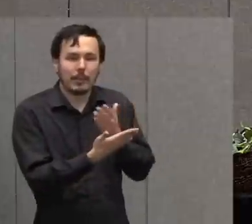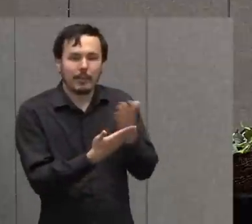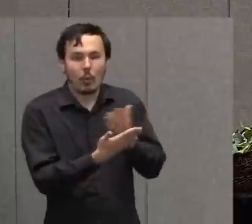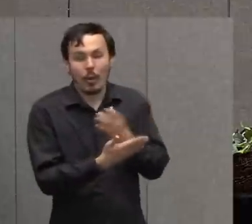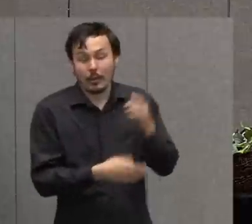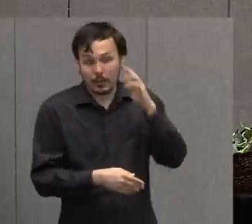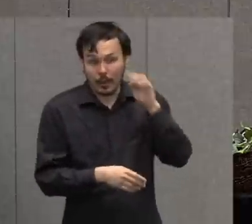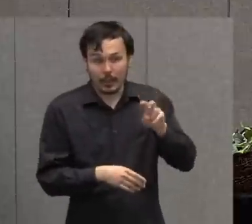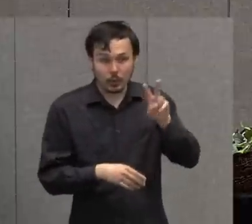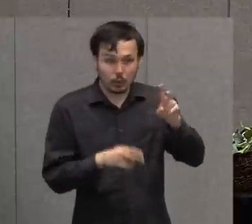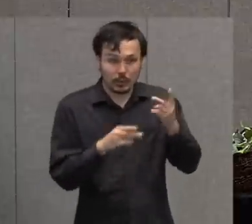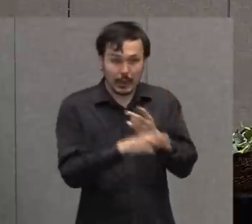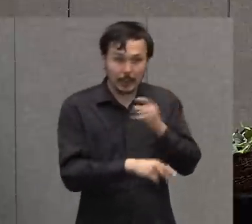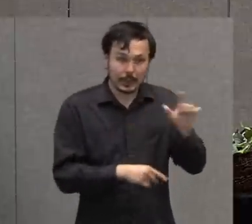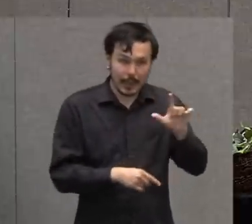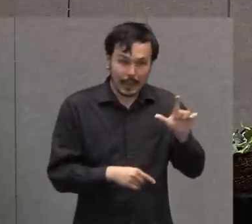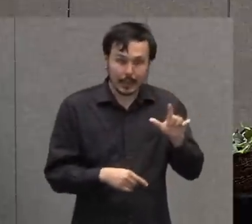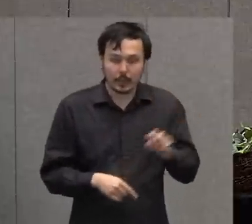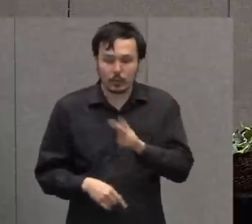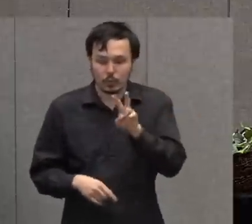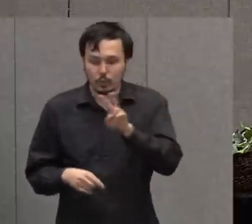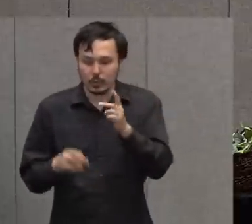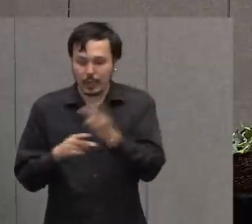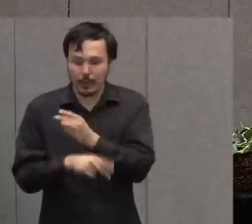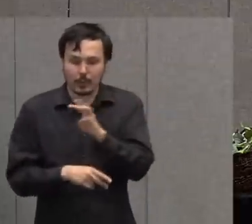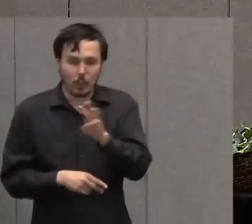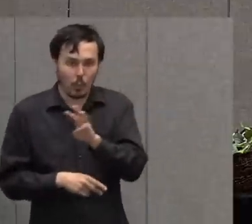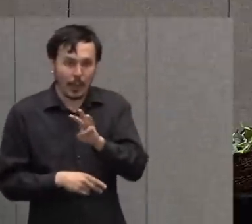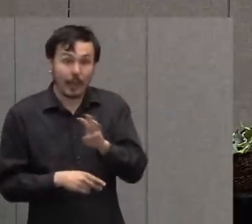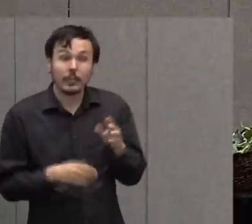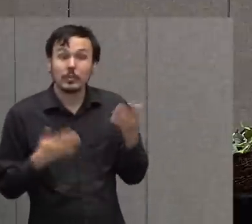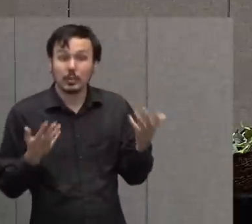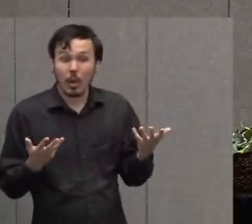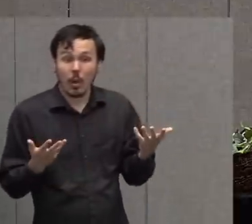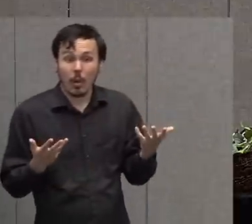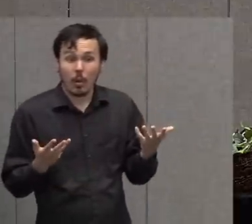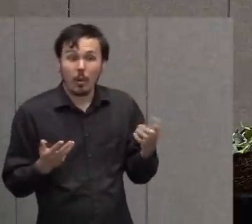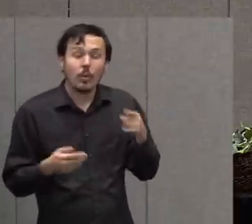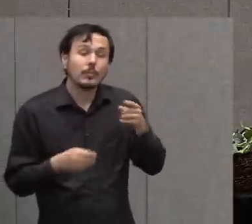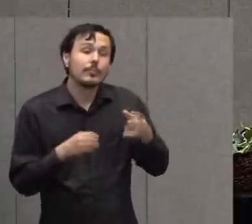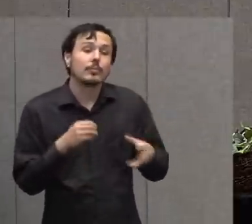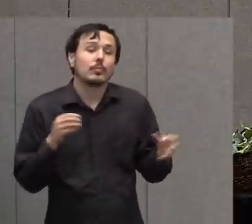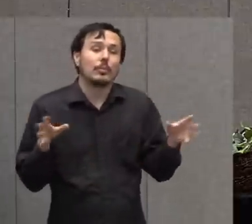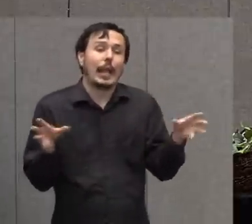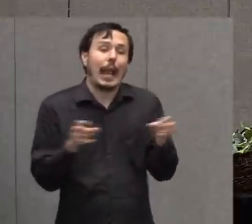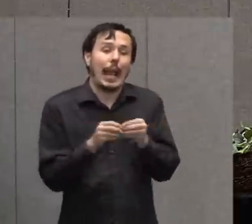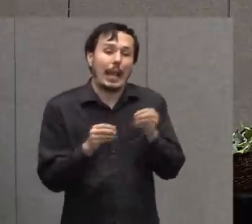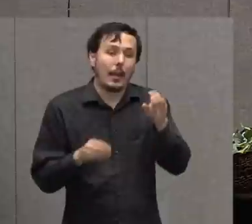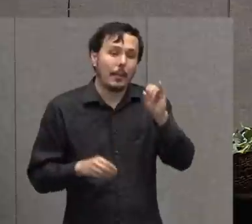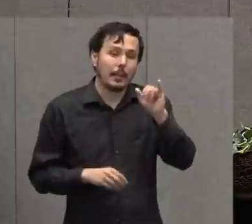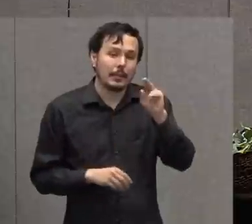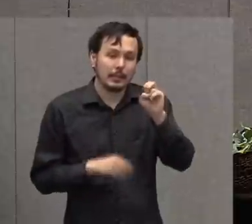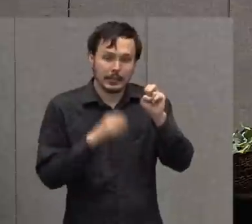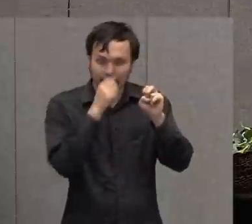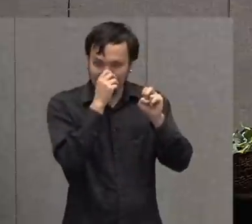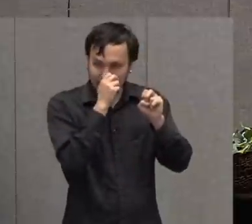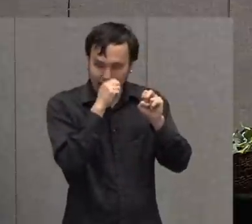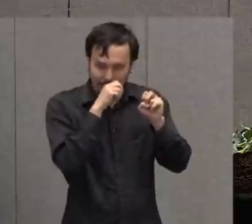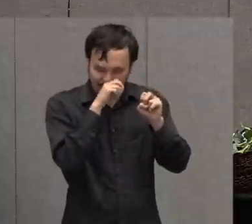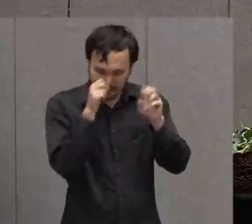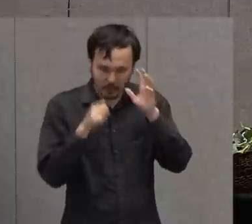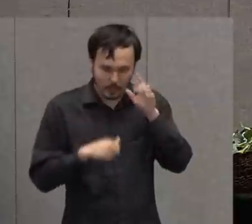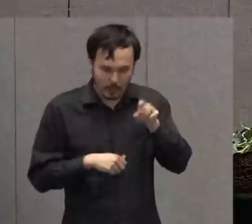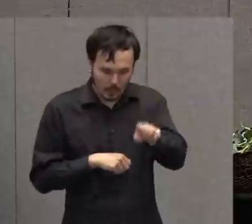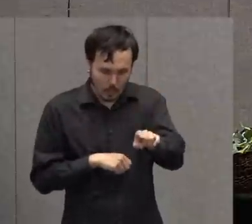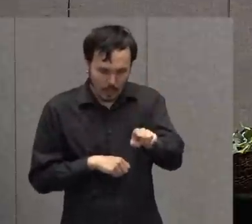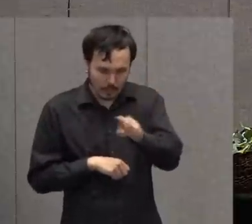Perimeter is 2 times the length and 2 times the width. So, or you can just add up the sides, right? 1 and 1. These are